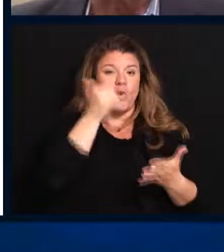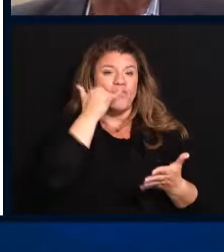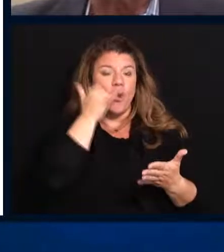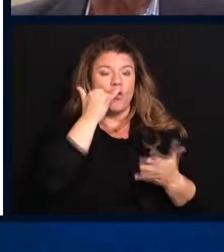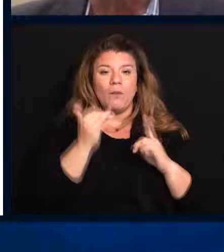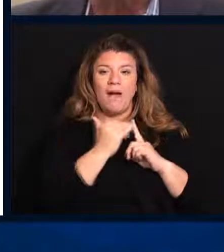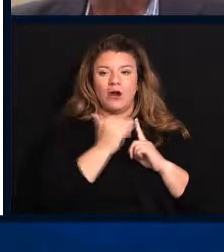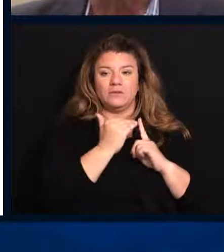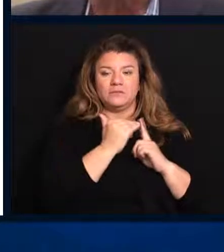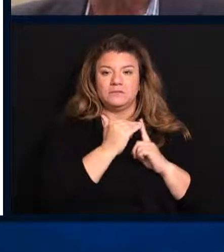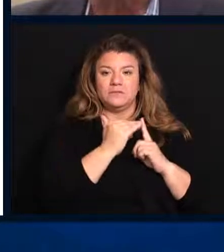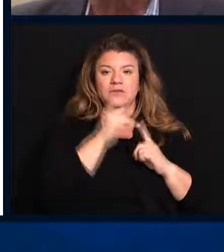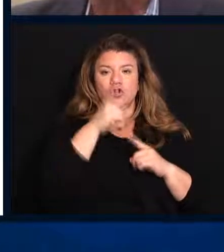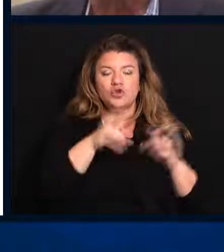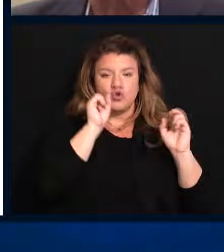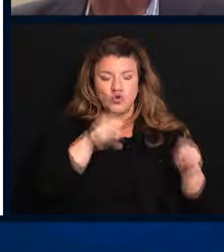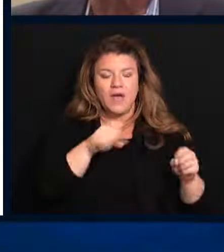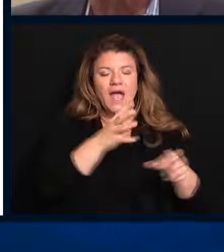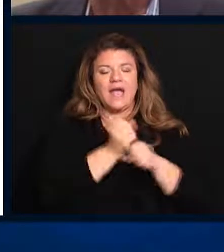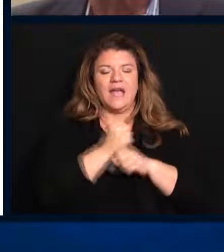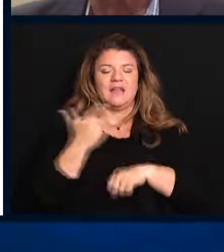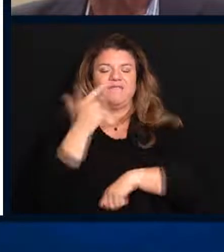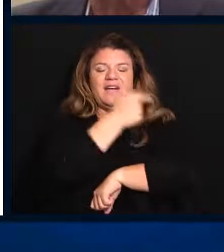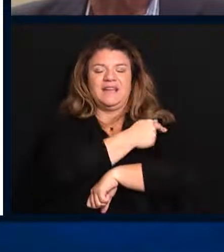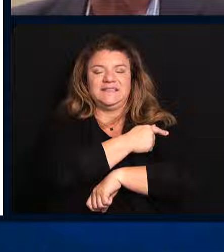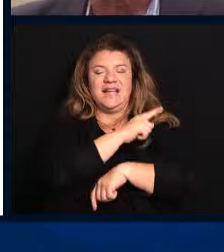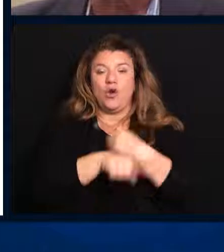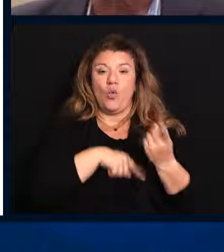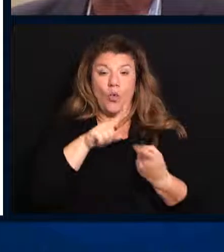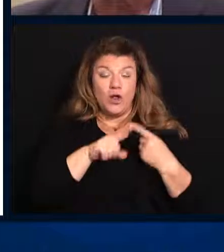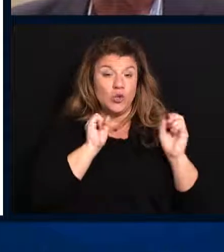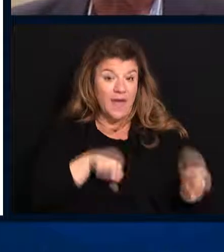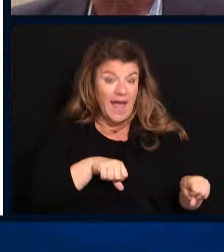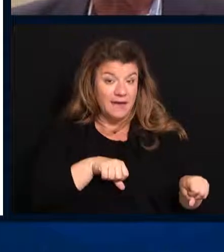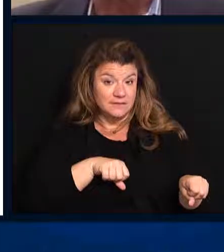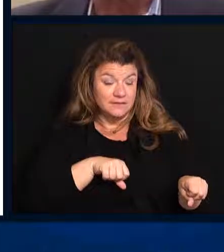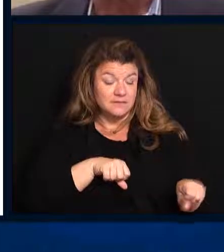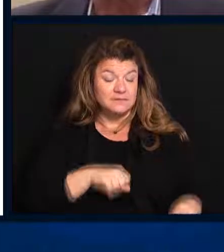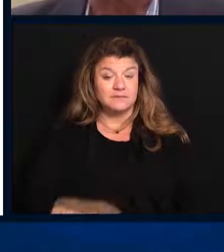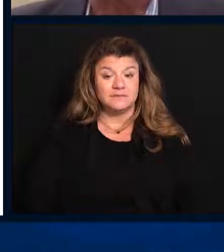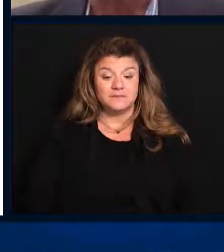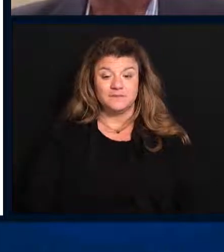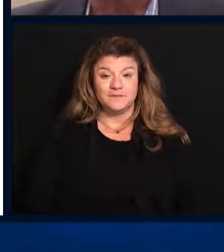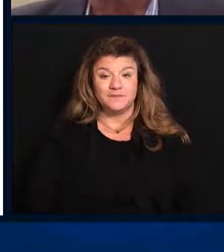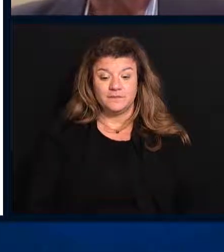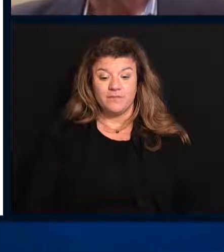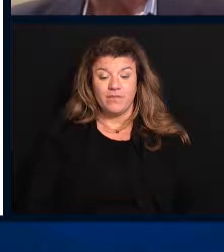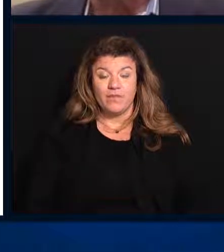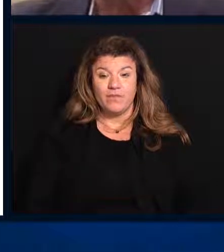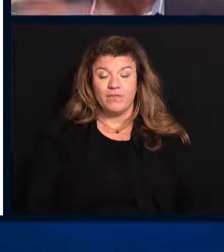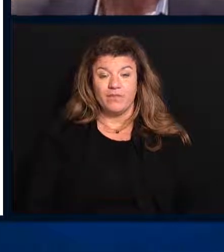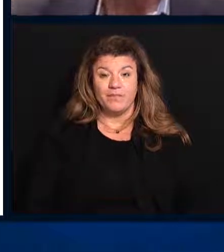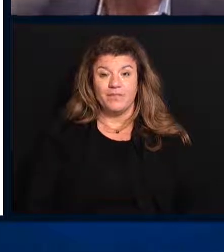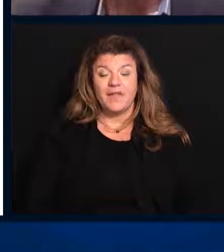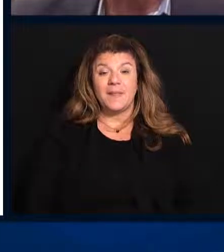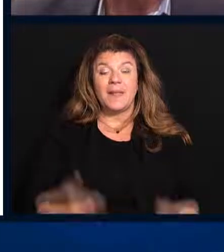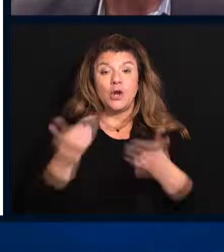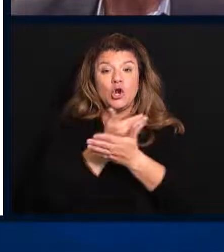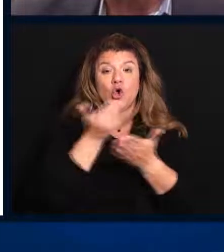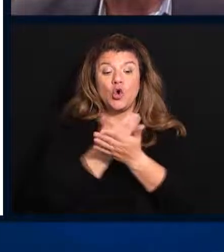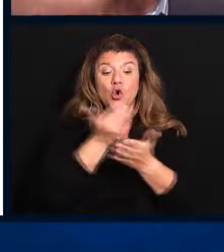you will be able to get your vaccine at the first opportunity when you're eligible for it. Next slide, please. And then the